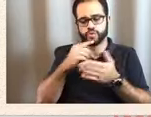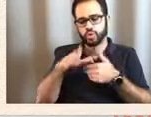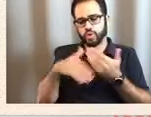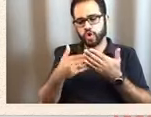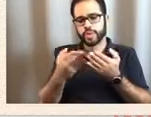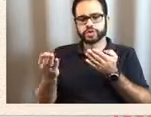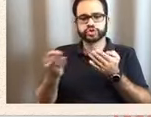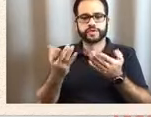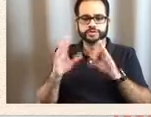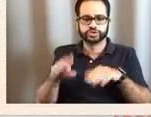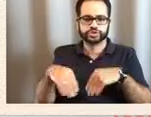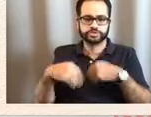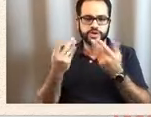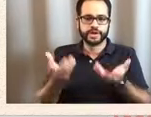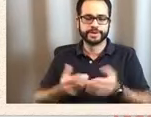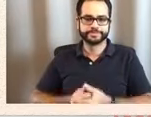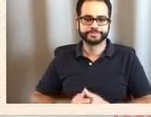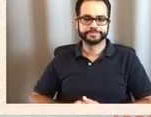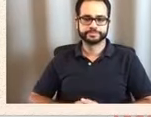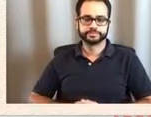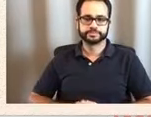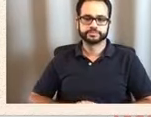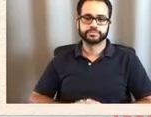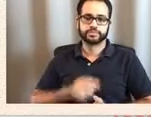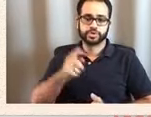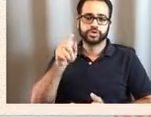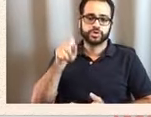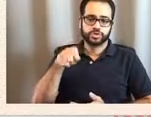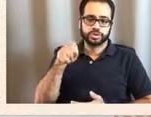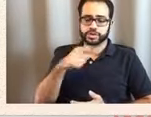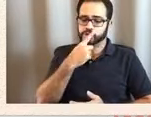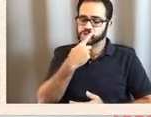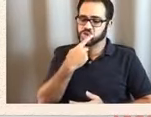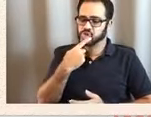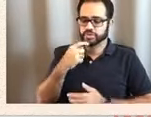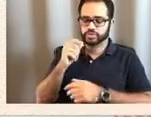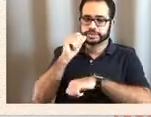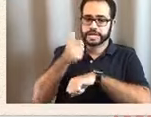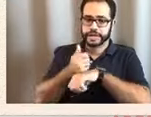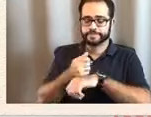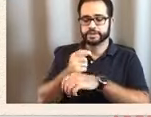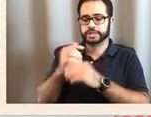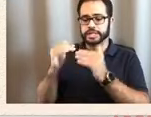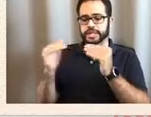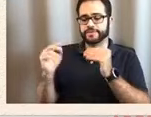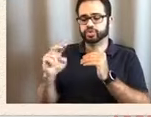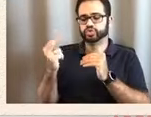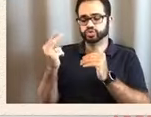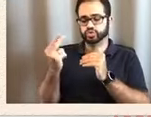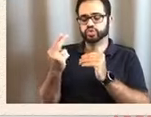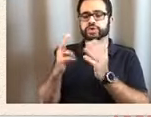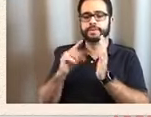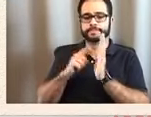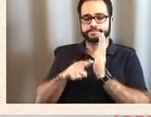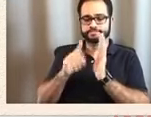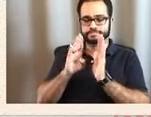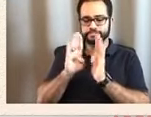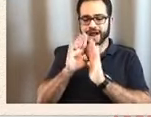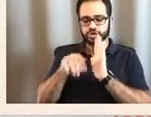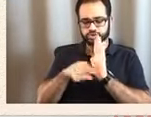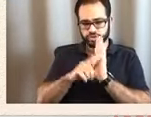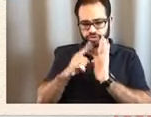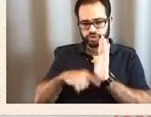provided. You will need to conduct a Level 2 background screenings on an independent contractor if